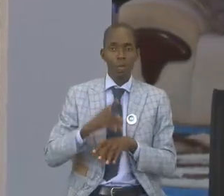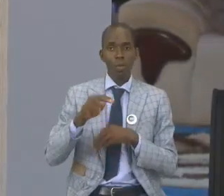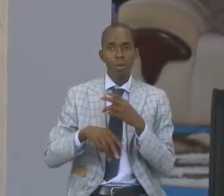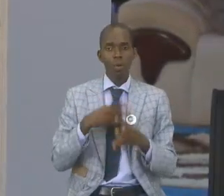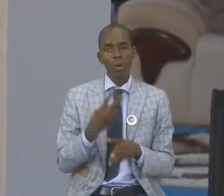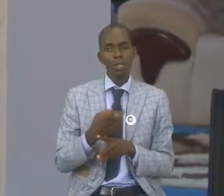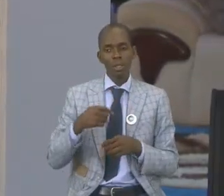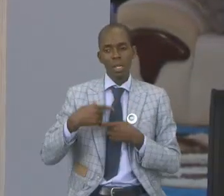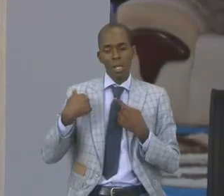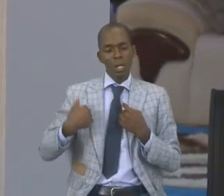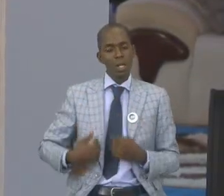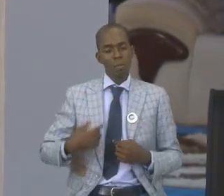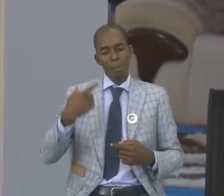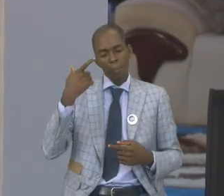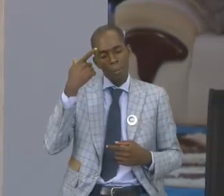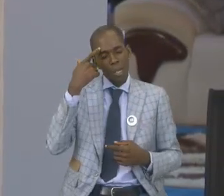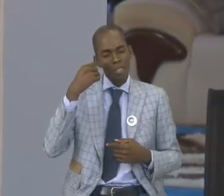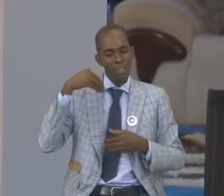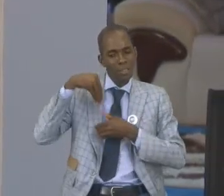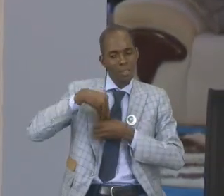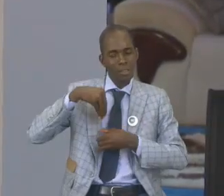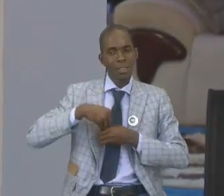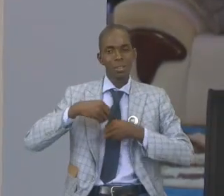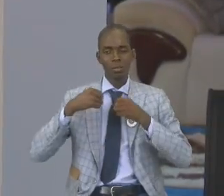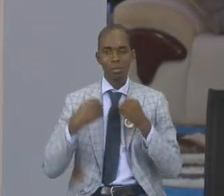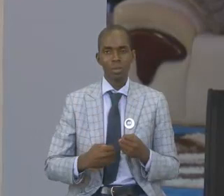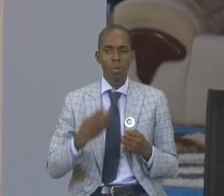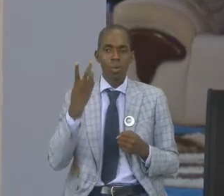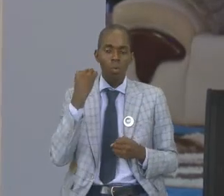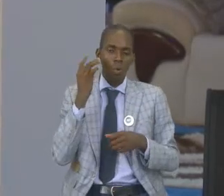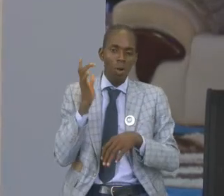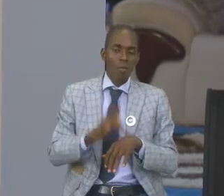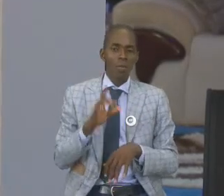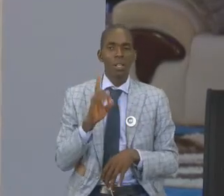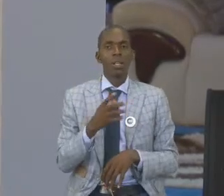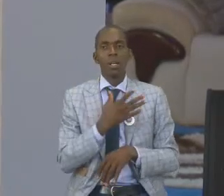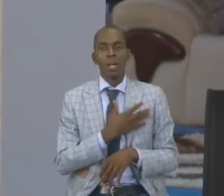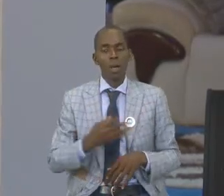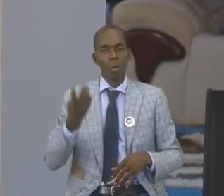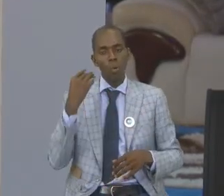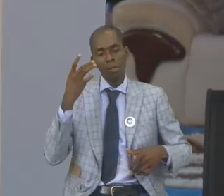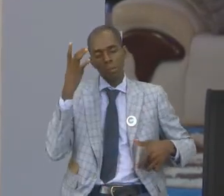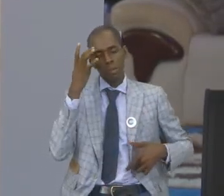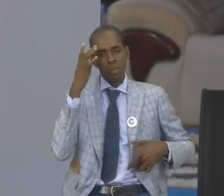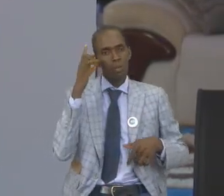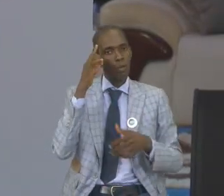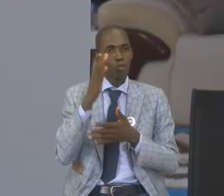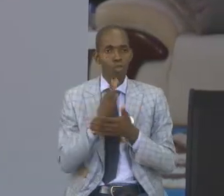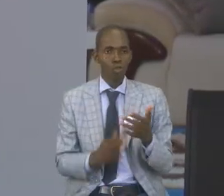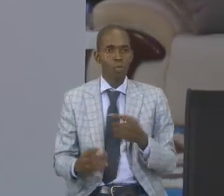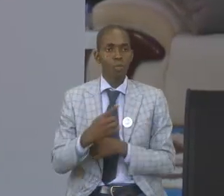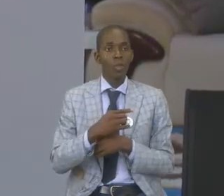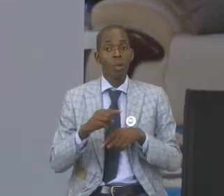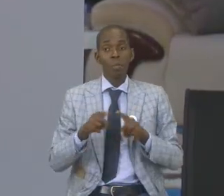heart, his mind, his inner man was affected. And he was sick certain days, but he woke up.